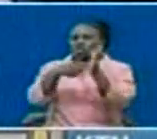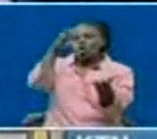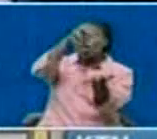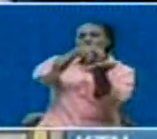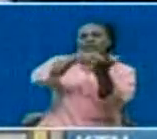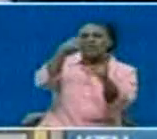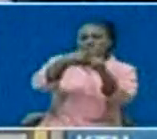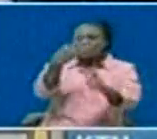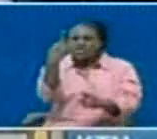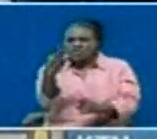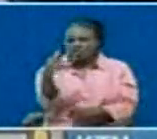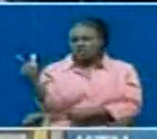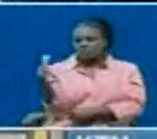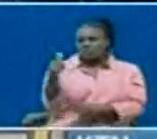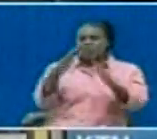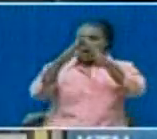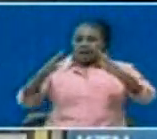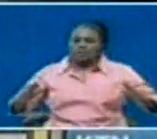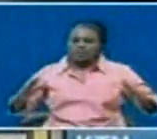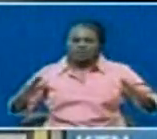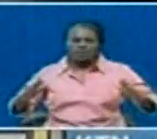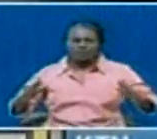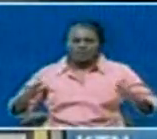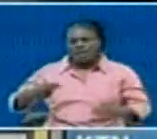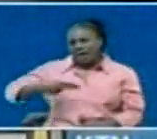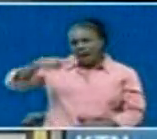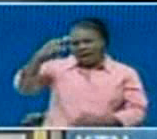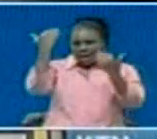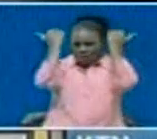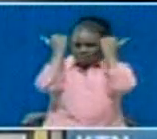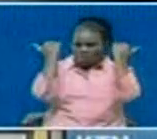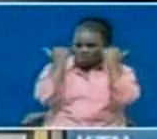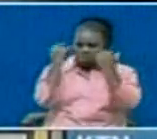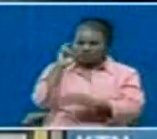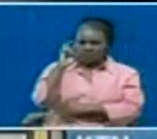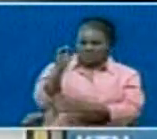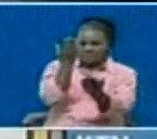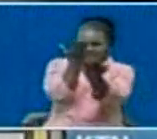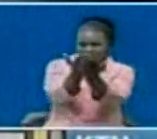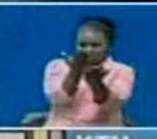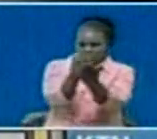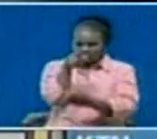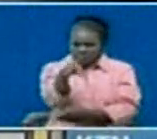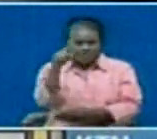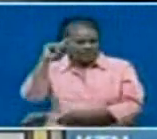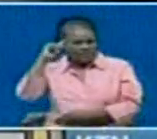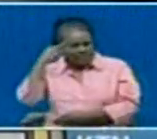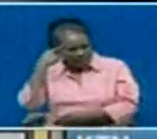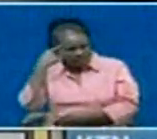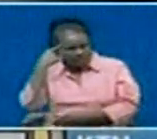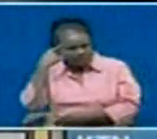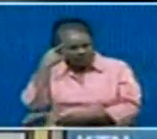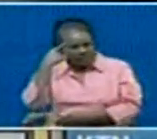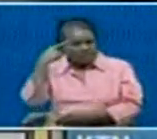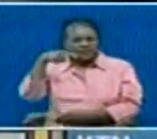from the three leading mainstream TV channels. High Court, in looking at the petition, considered that